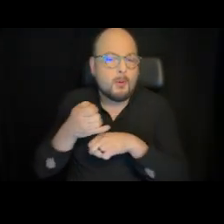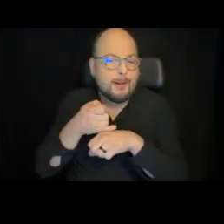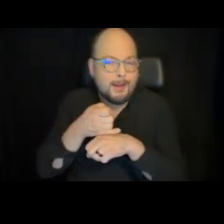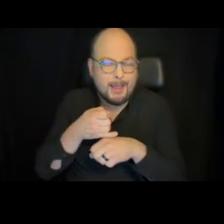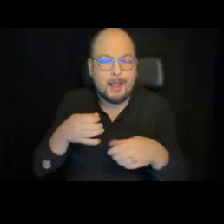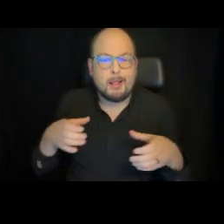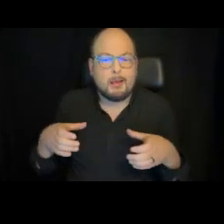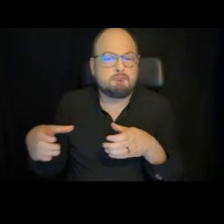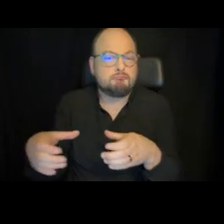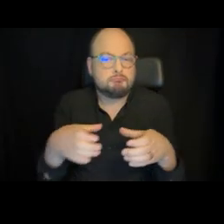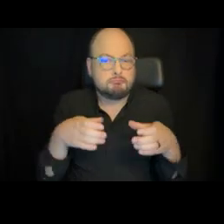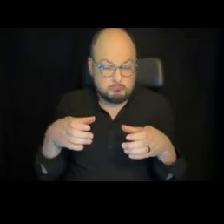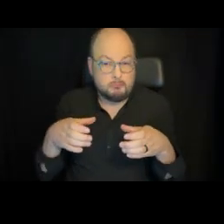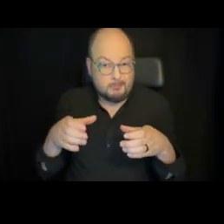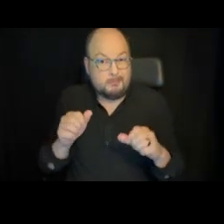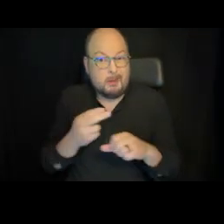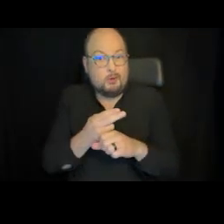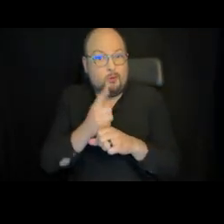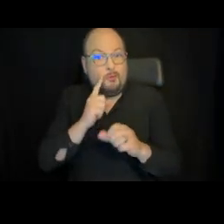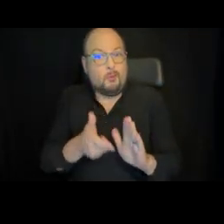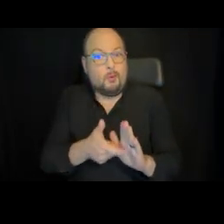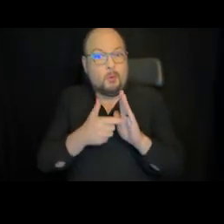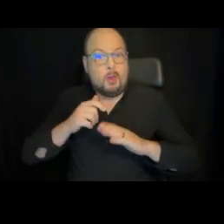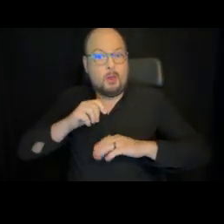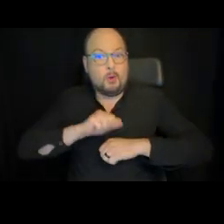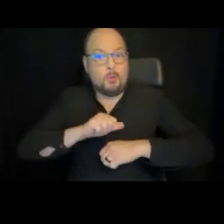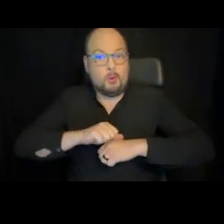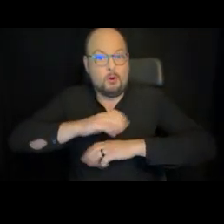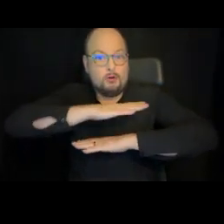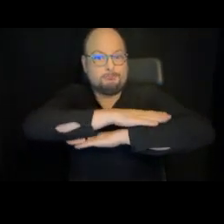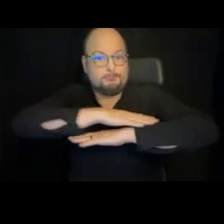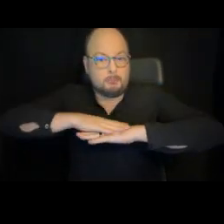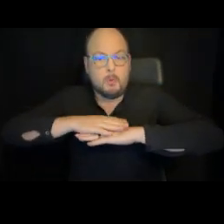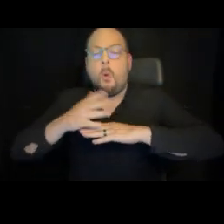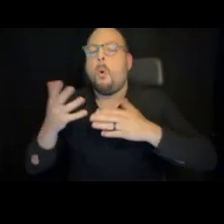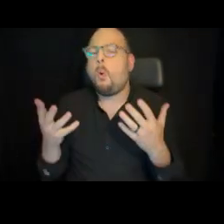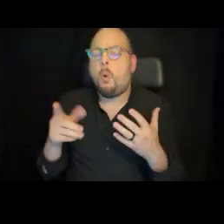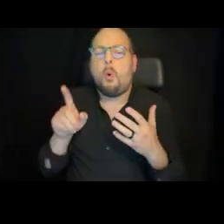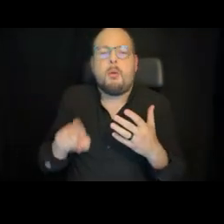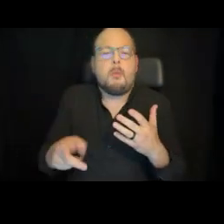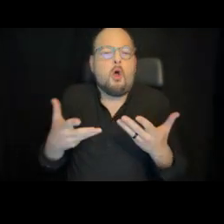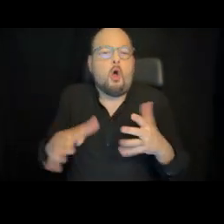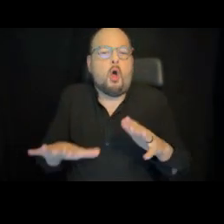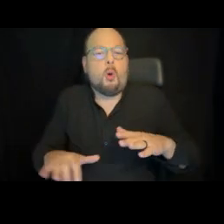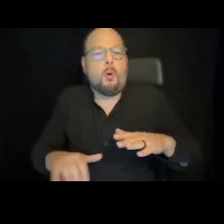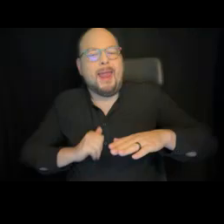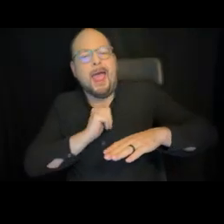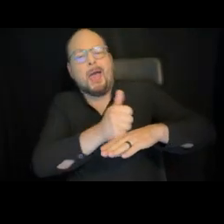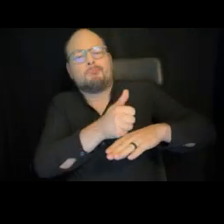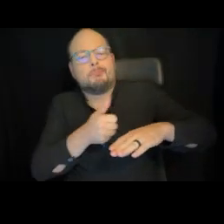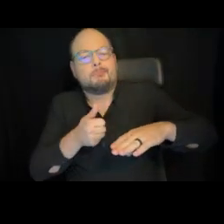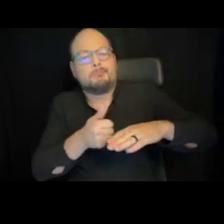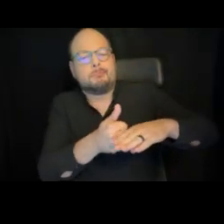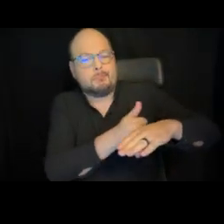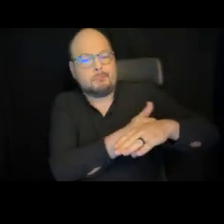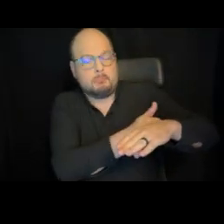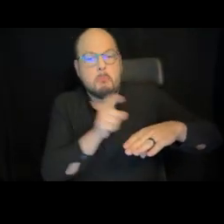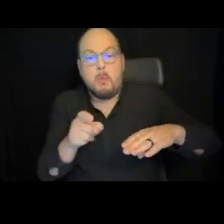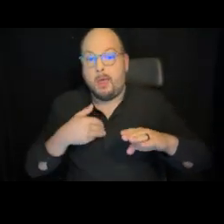work surface, or does the work surface need to be fixed and or have an accessible outlet?